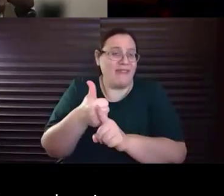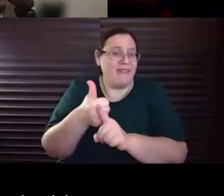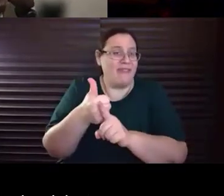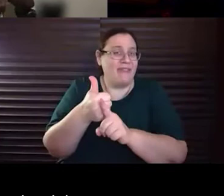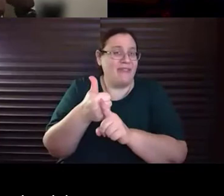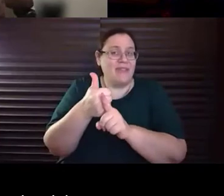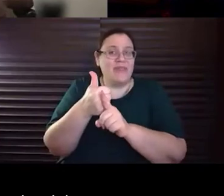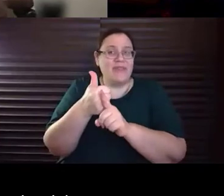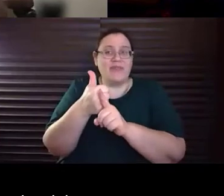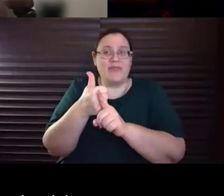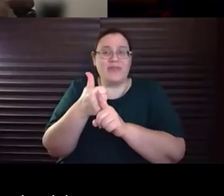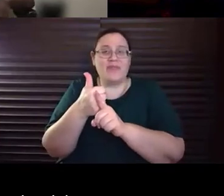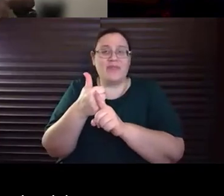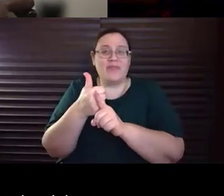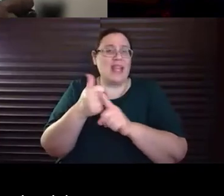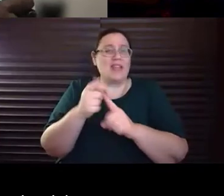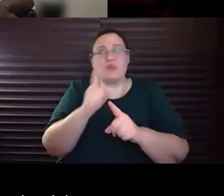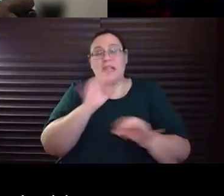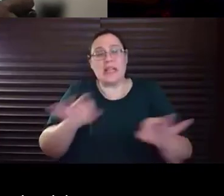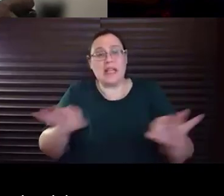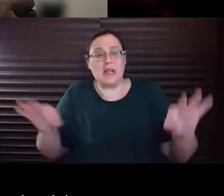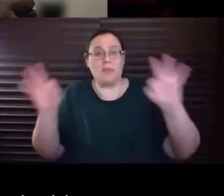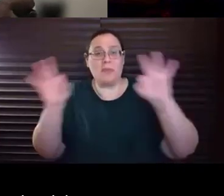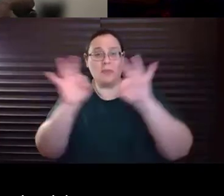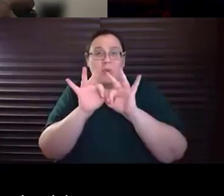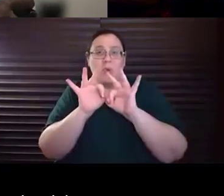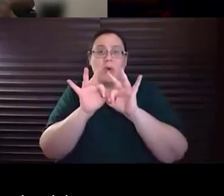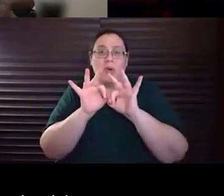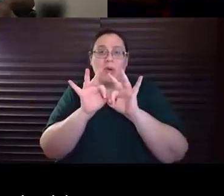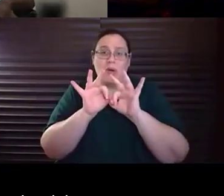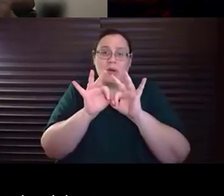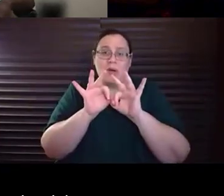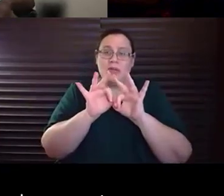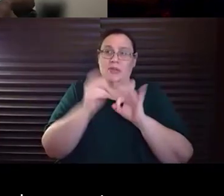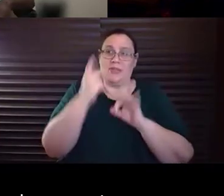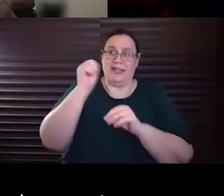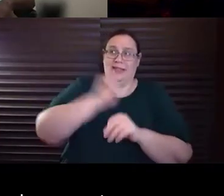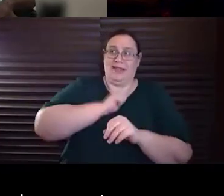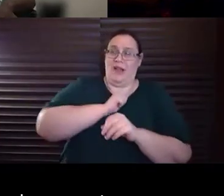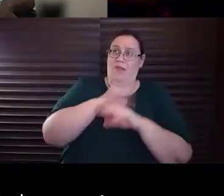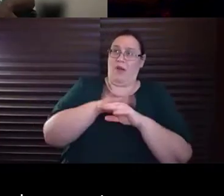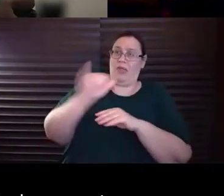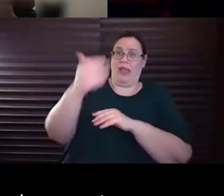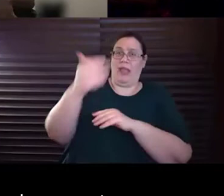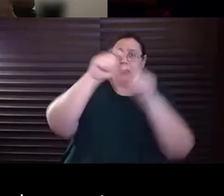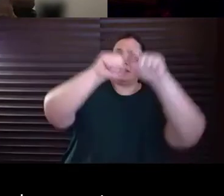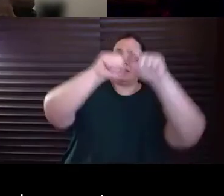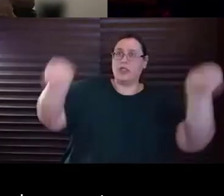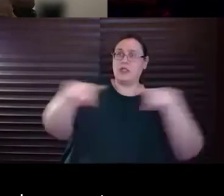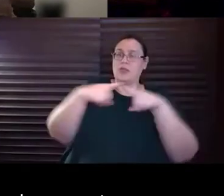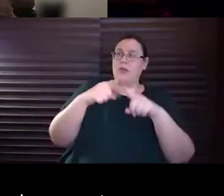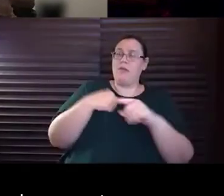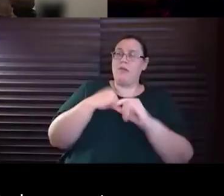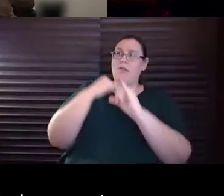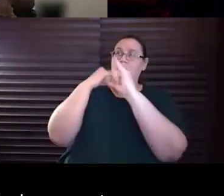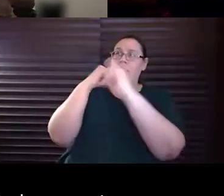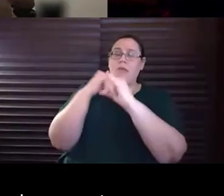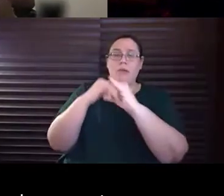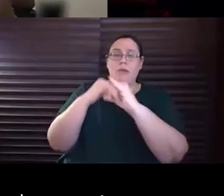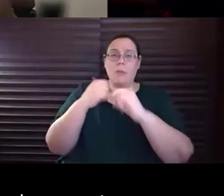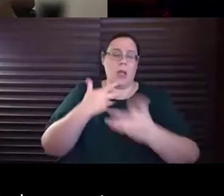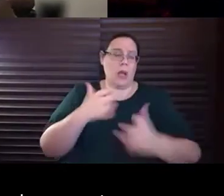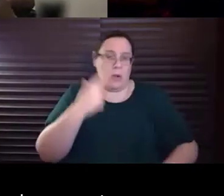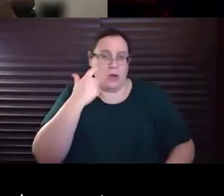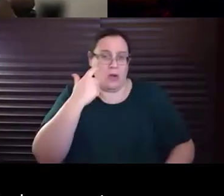won't credit that, but it's very important to see yourself reflected on screen, because I always wanted to be an